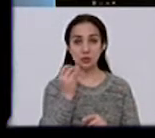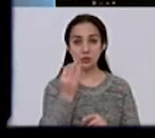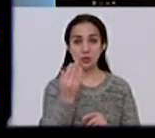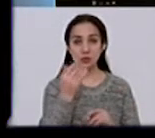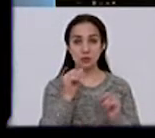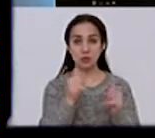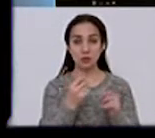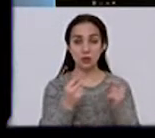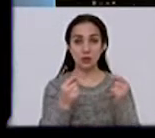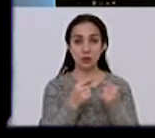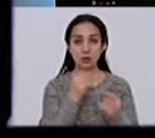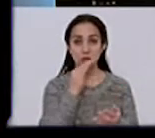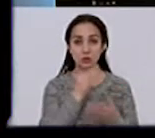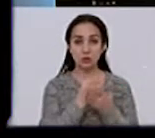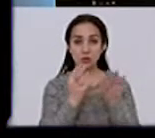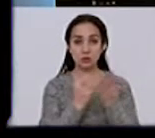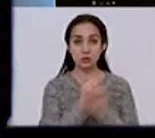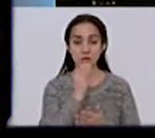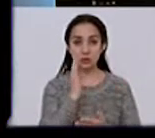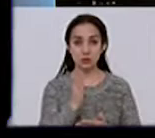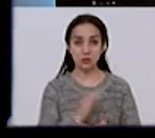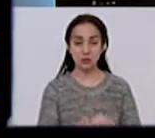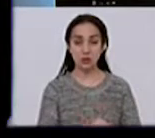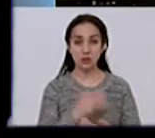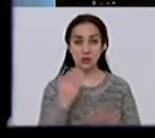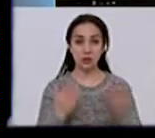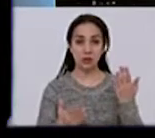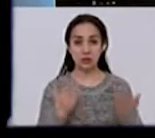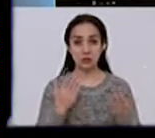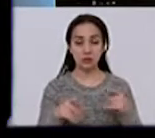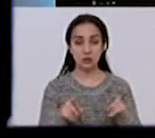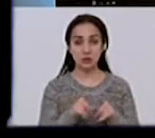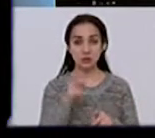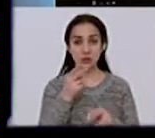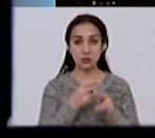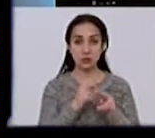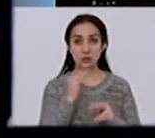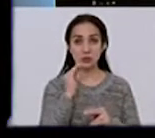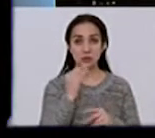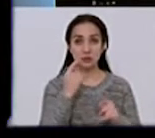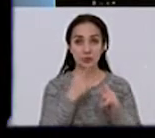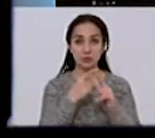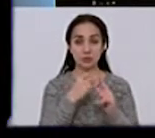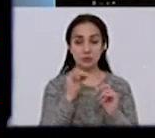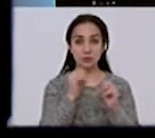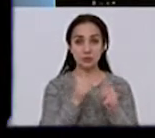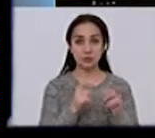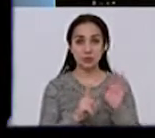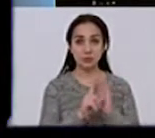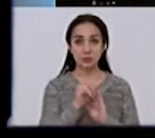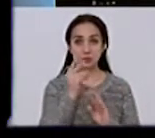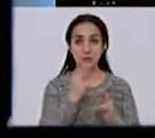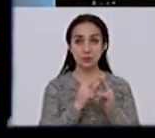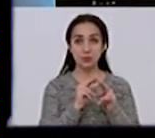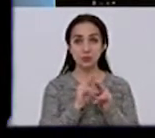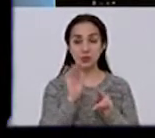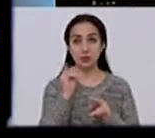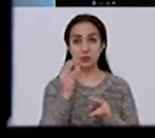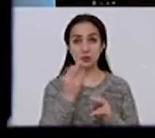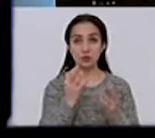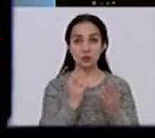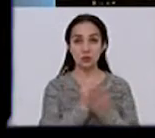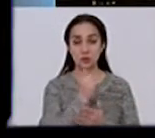formulasidan aniq javobga erishar edik. Agarda ushbu fx funksiyaning boshlang'ich funksiyasini topish